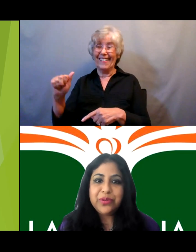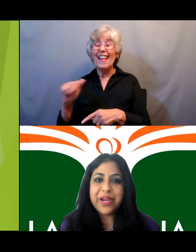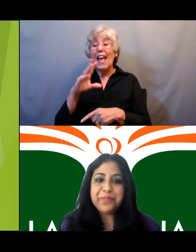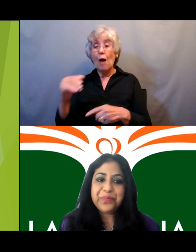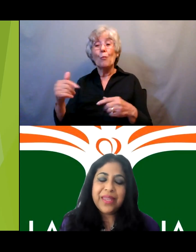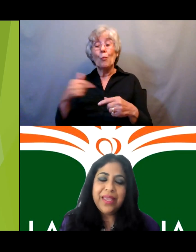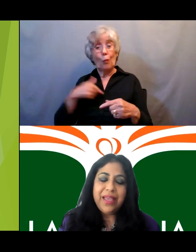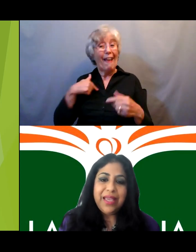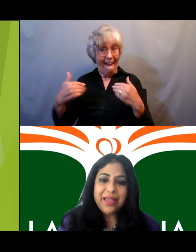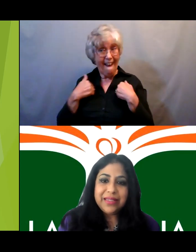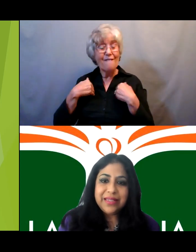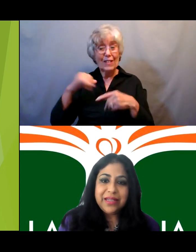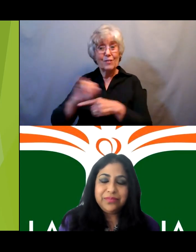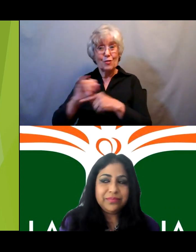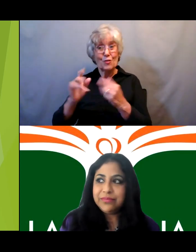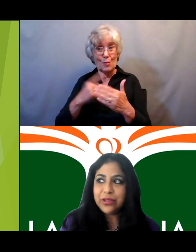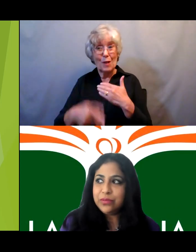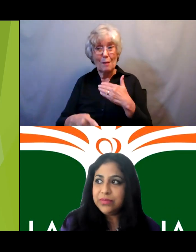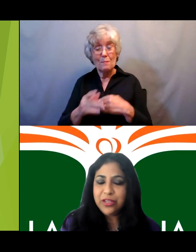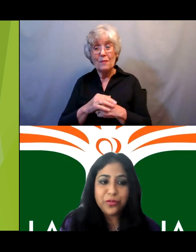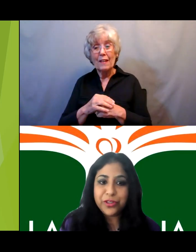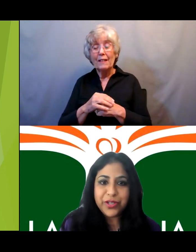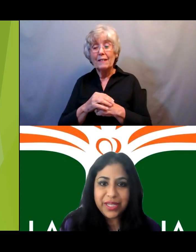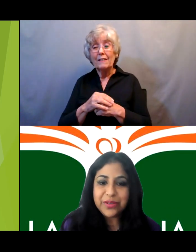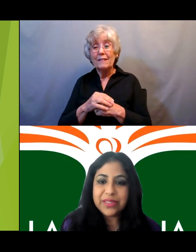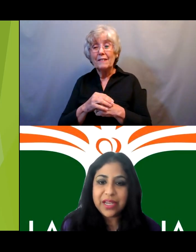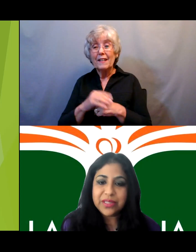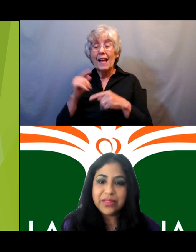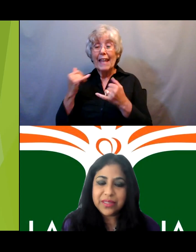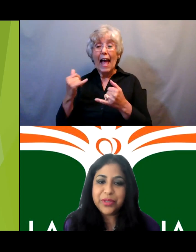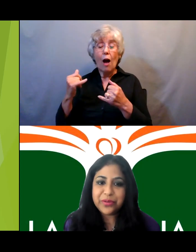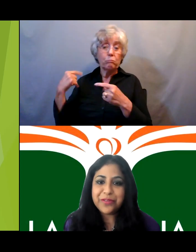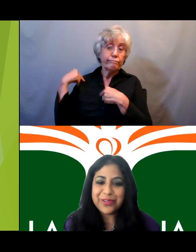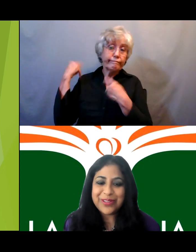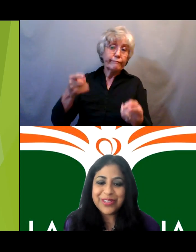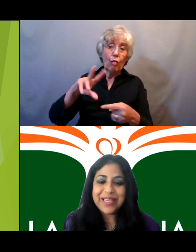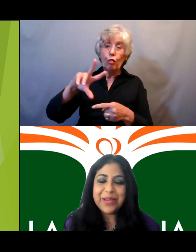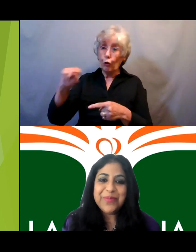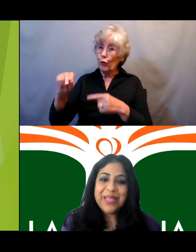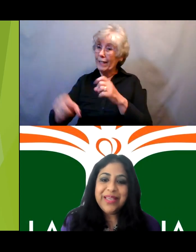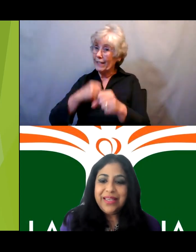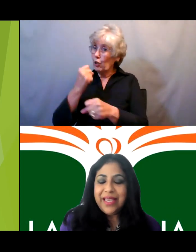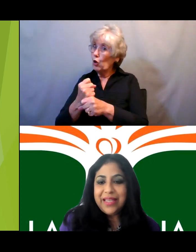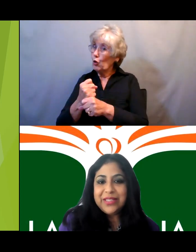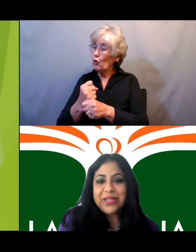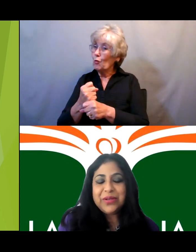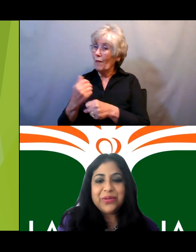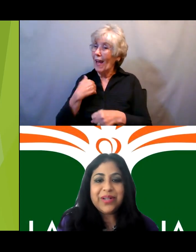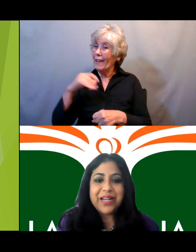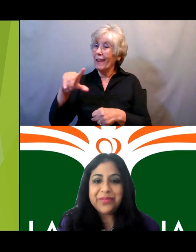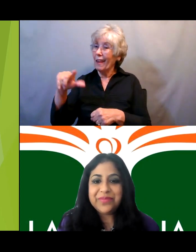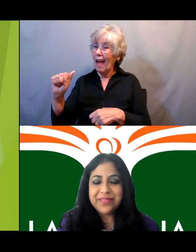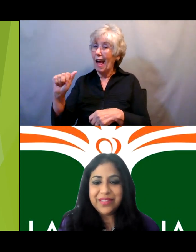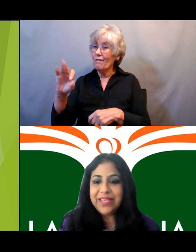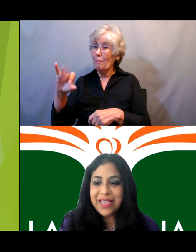internship program, and over 30 years now, it's been around for a long time. And